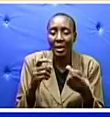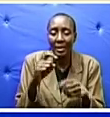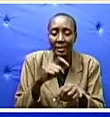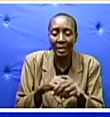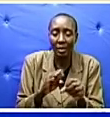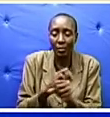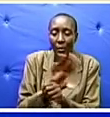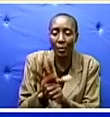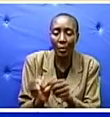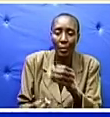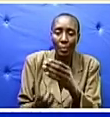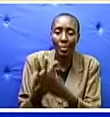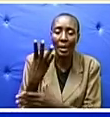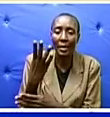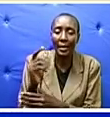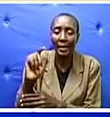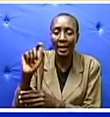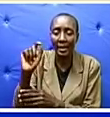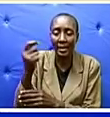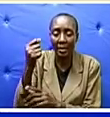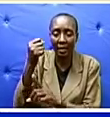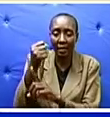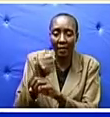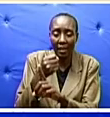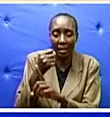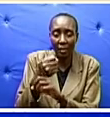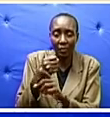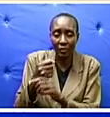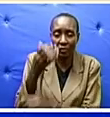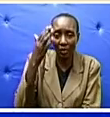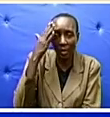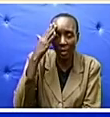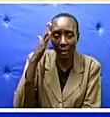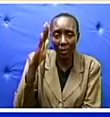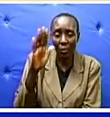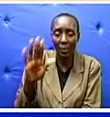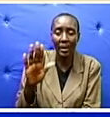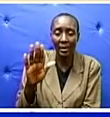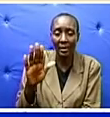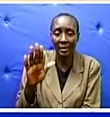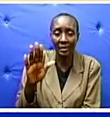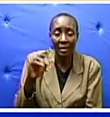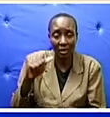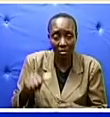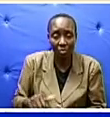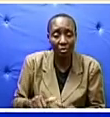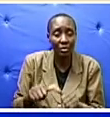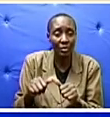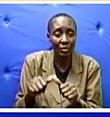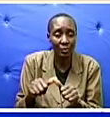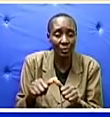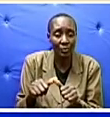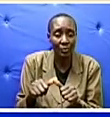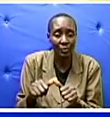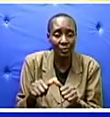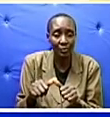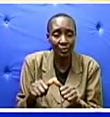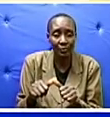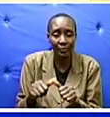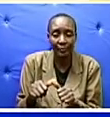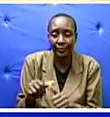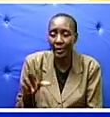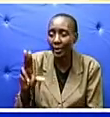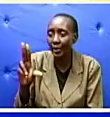Kenya, the efforts to sensitize people, were they affected? they were not affected because, you know,